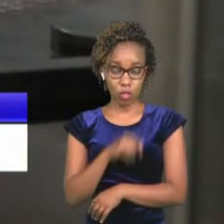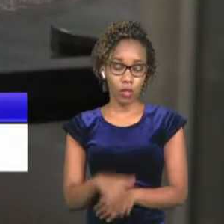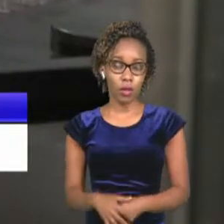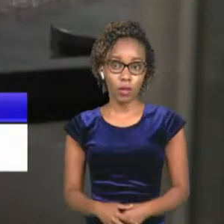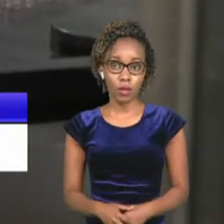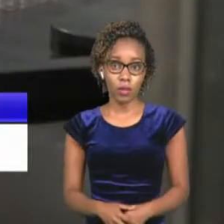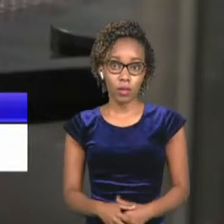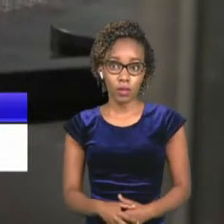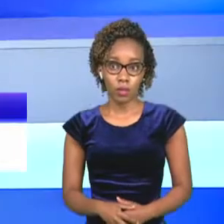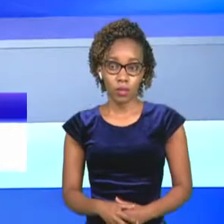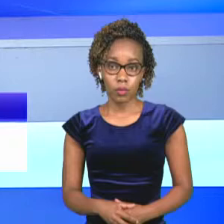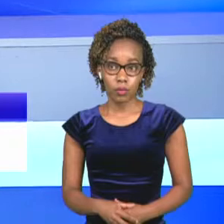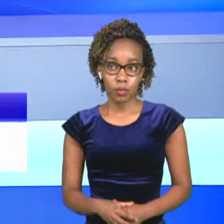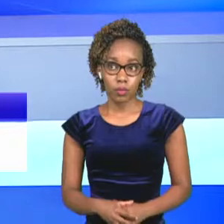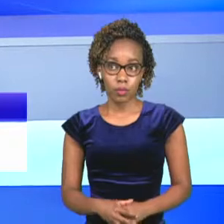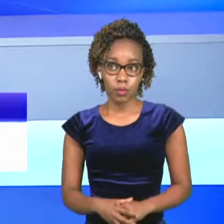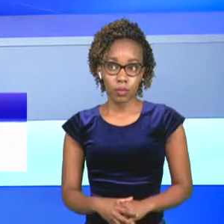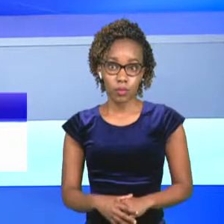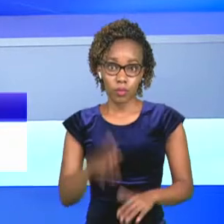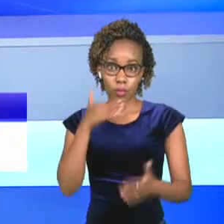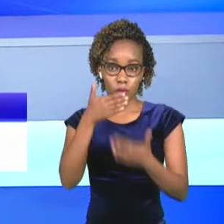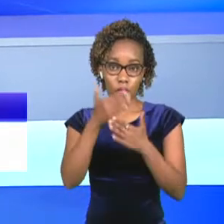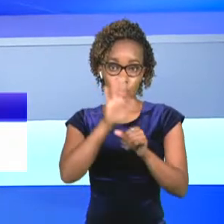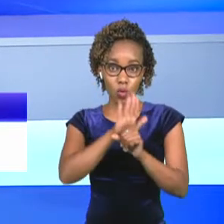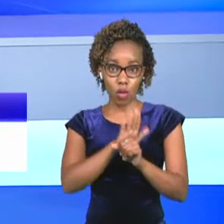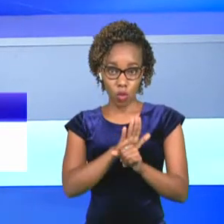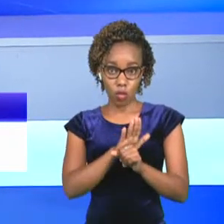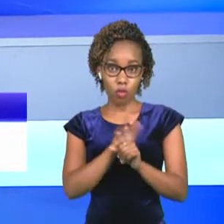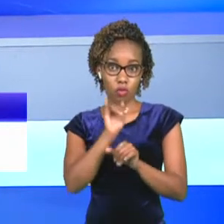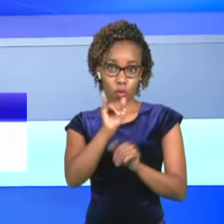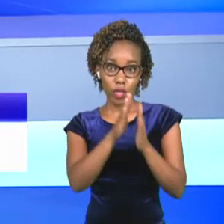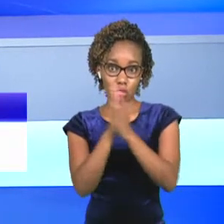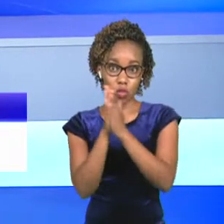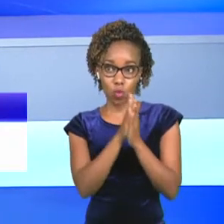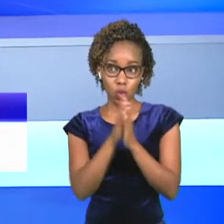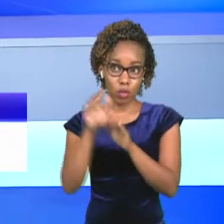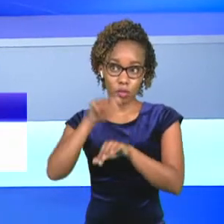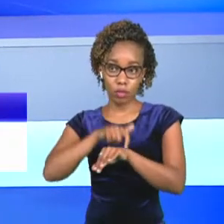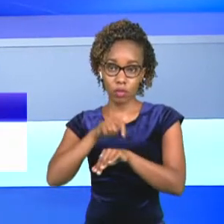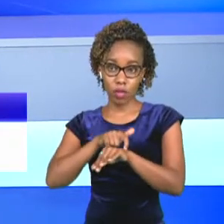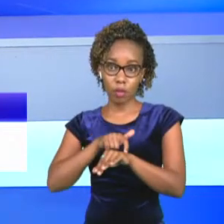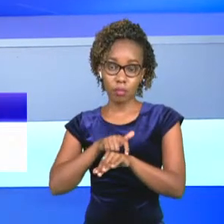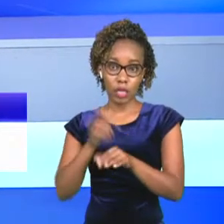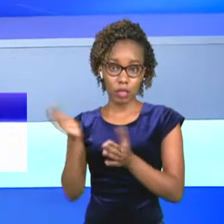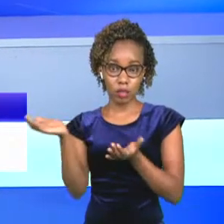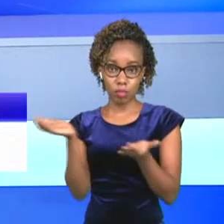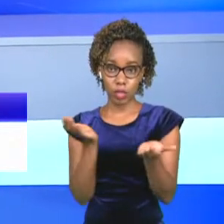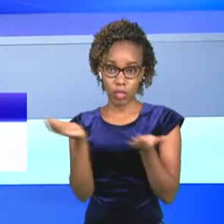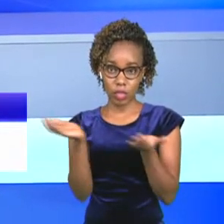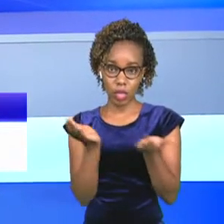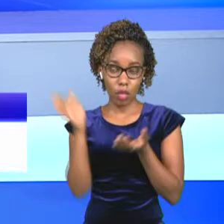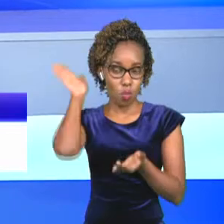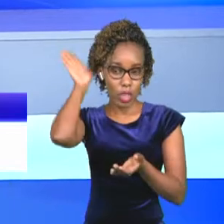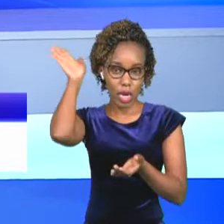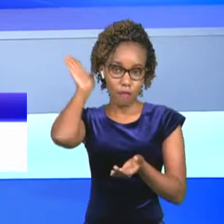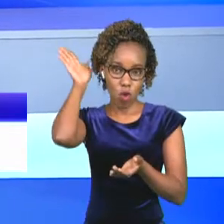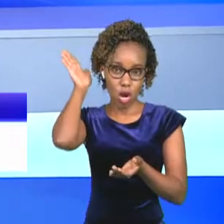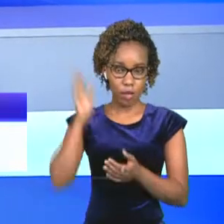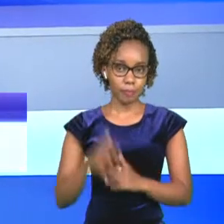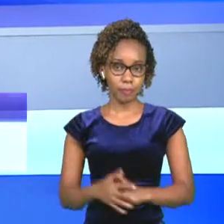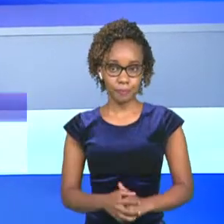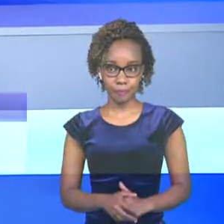Switch TV. Thank you, Daniel Karaoke, for that story. It's now time to delve into the world of commerce with Clifford Ndubi.